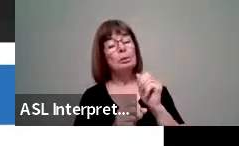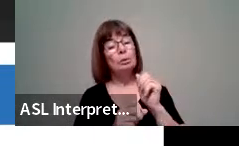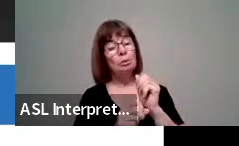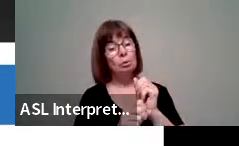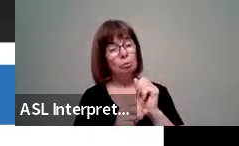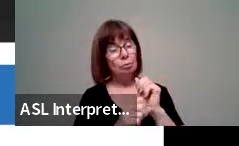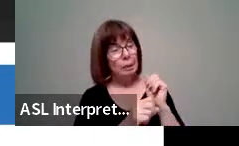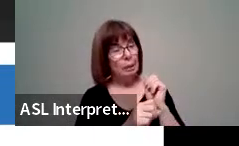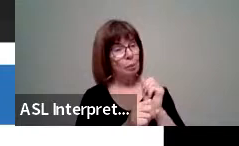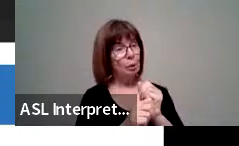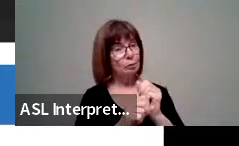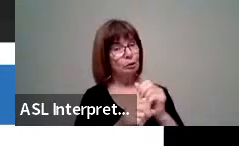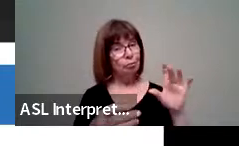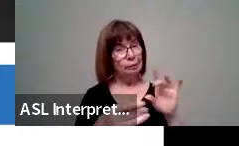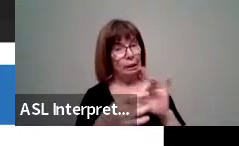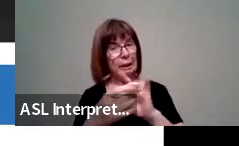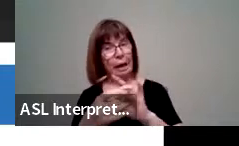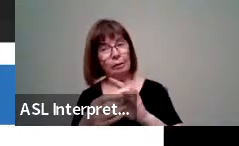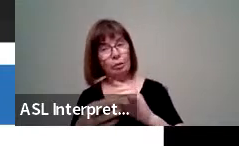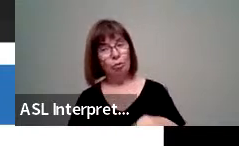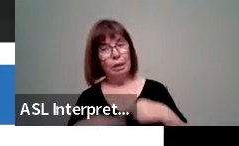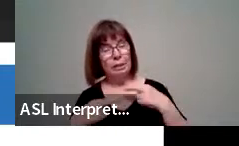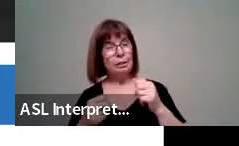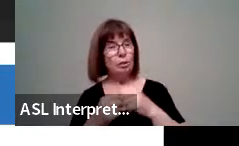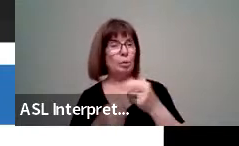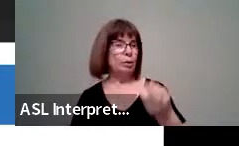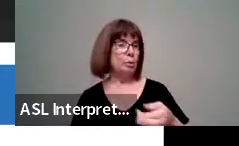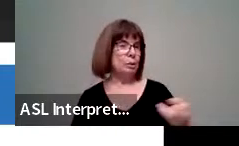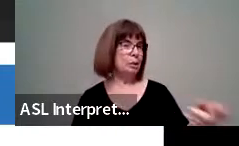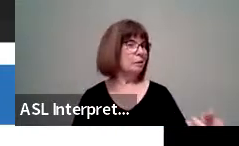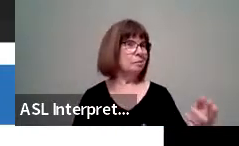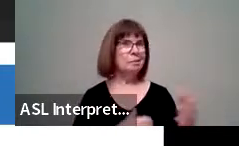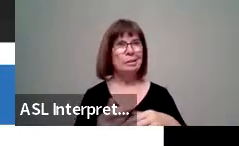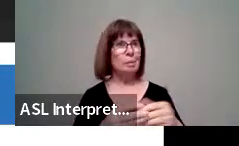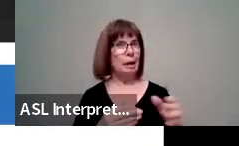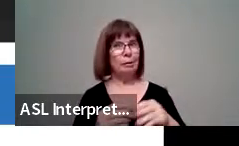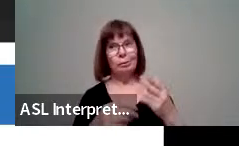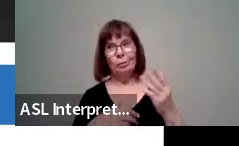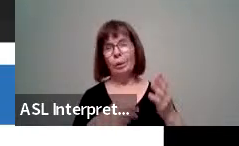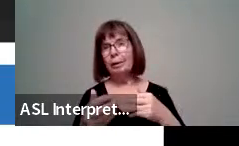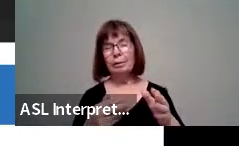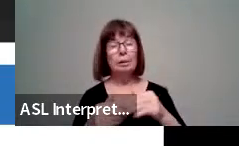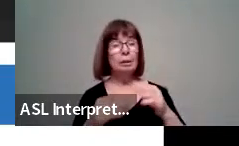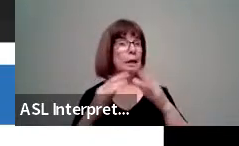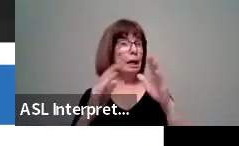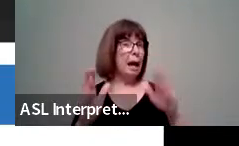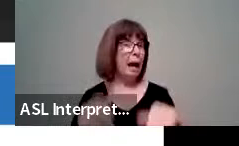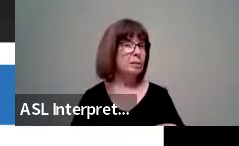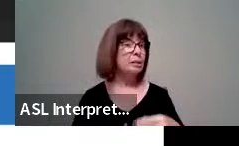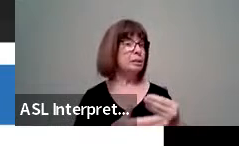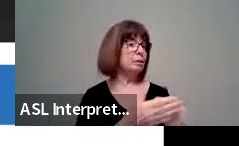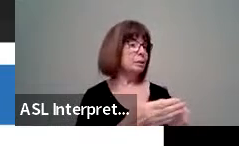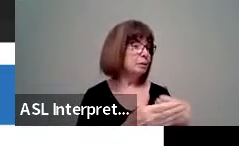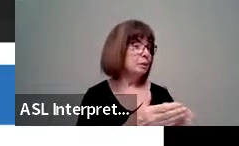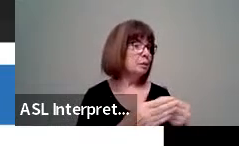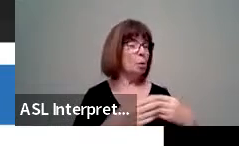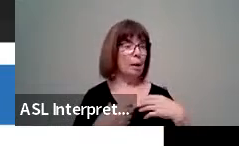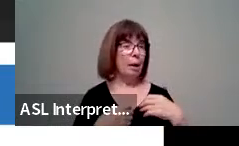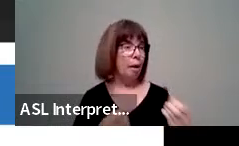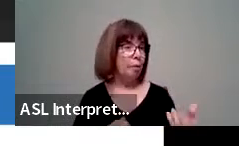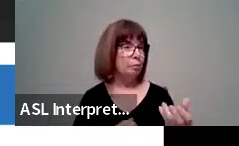residents with the resources that are needed, regardless of what they are, whether it's housing or financial resources or health